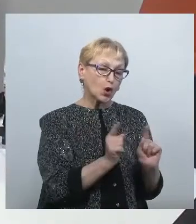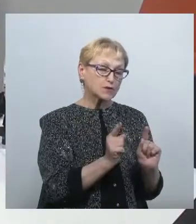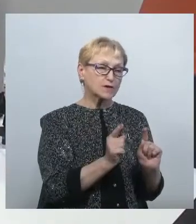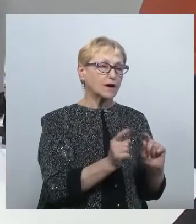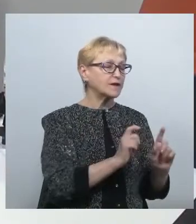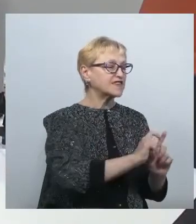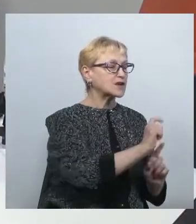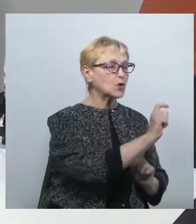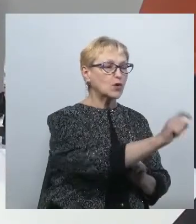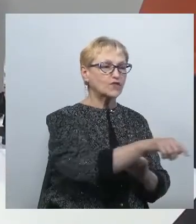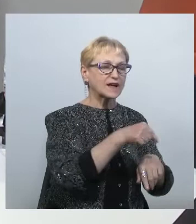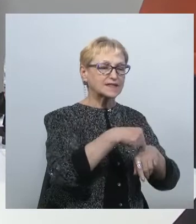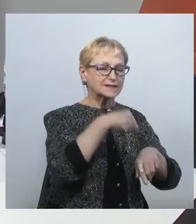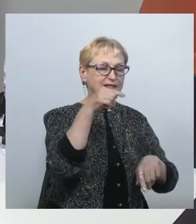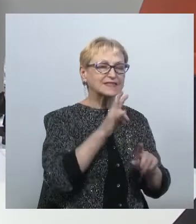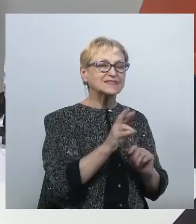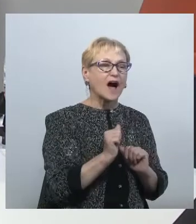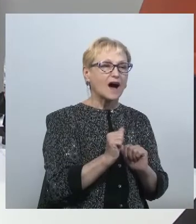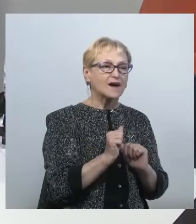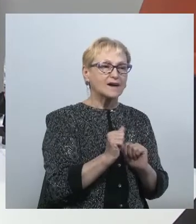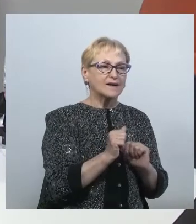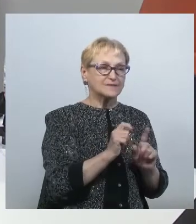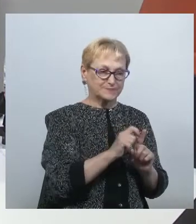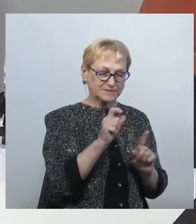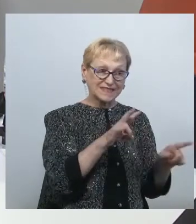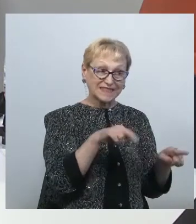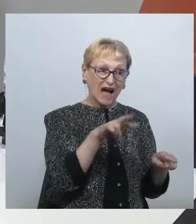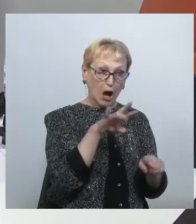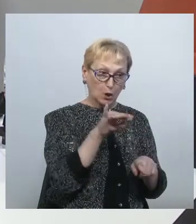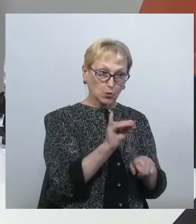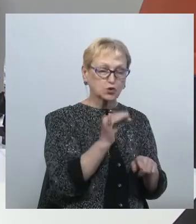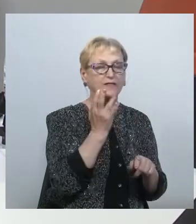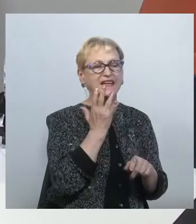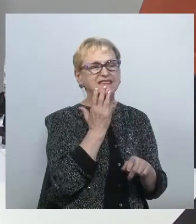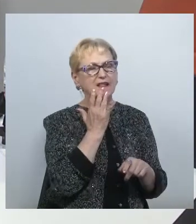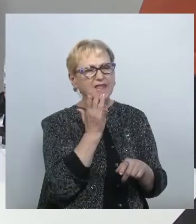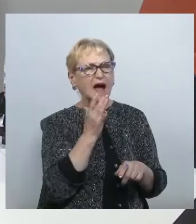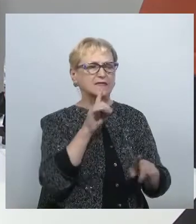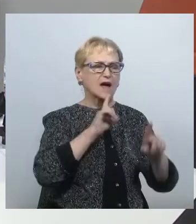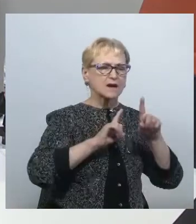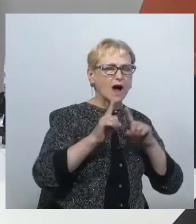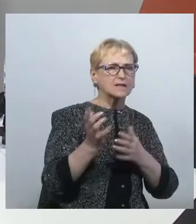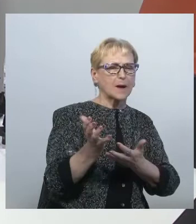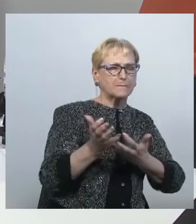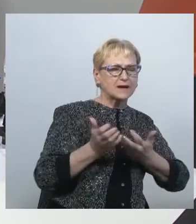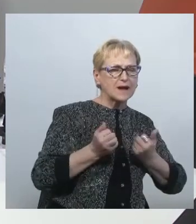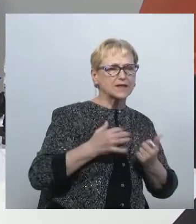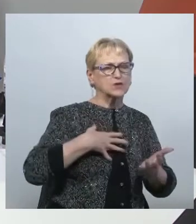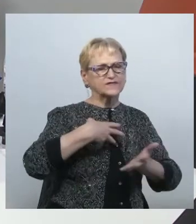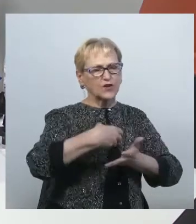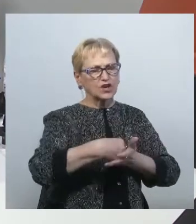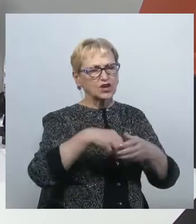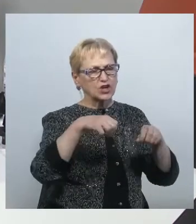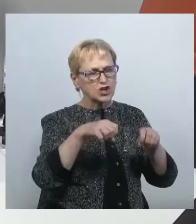Please. Oleksiy, yes, I would like to comment the words of Natalia Ligachova saying that the National Council reacts and pays